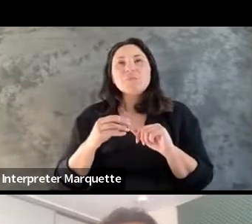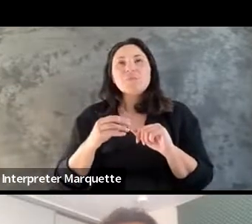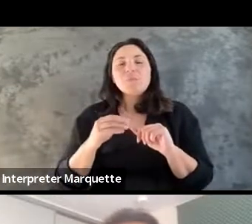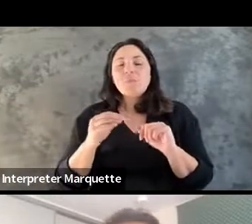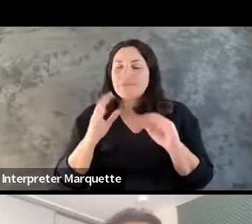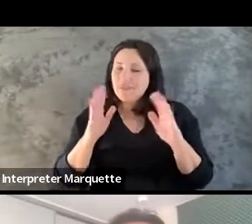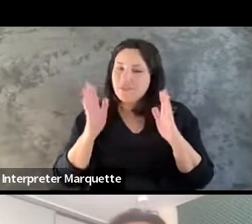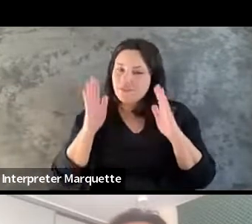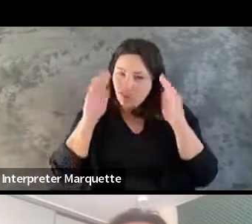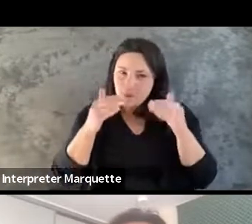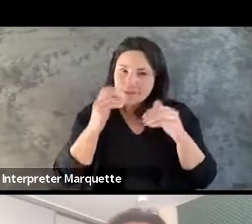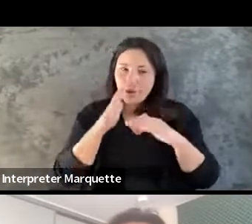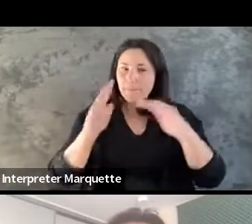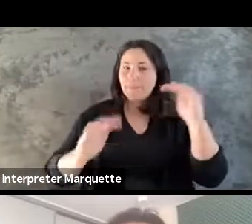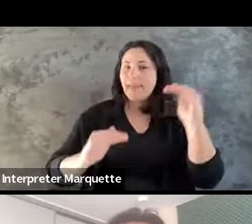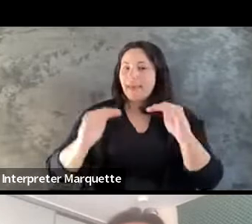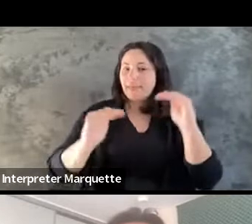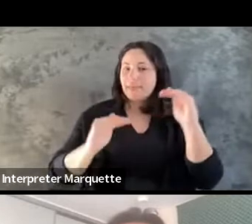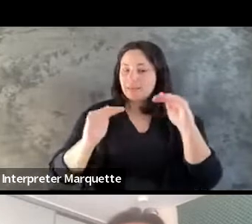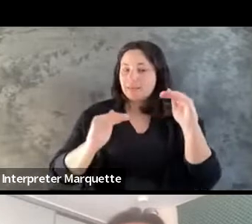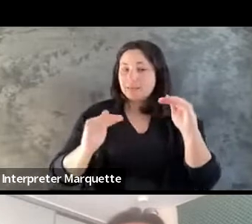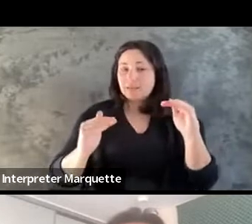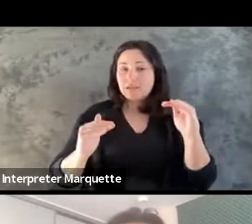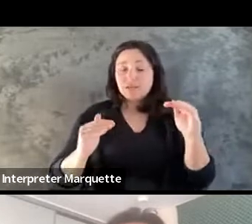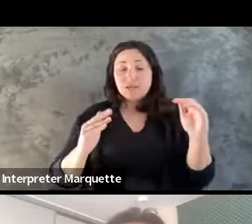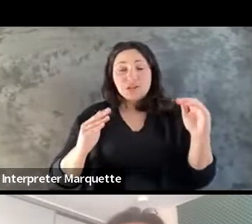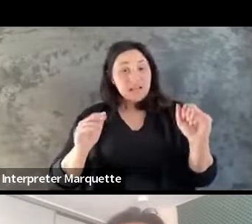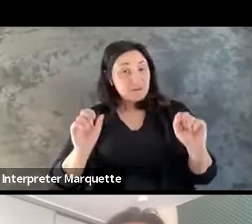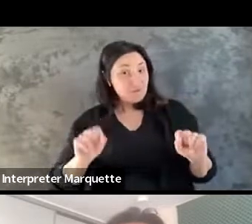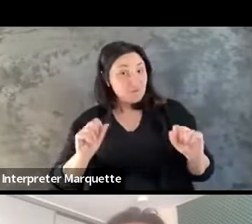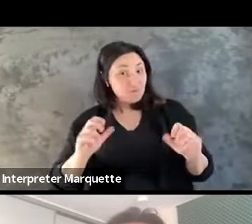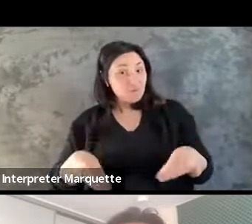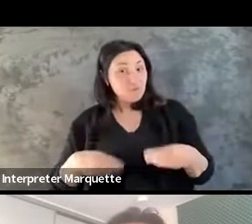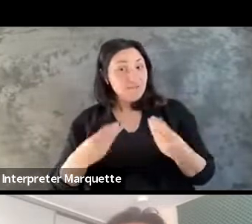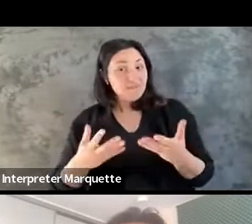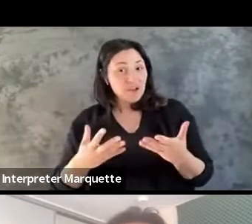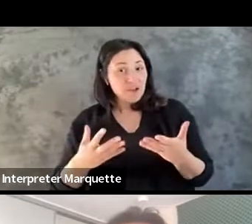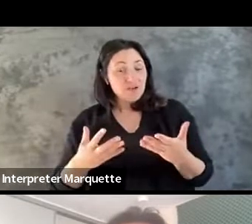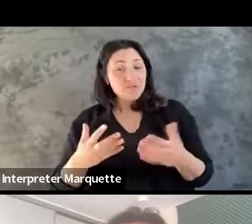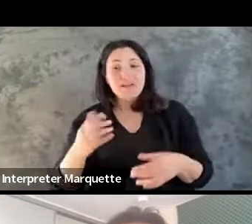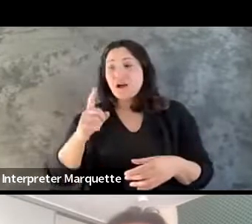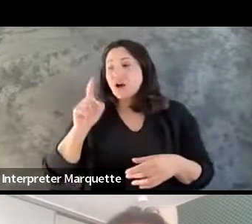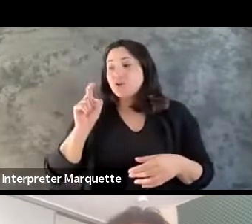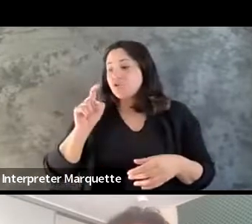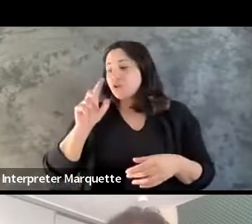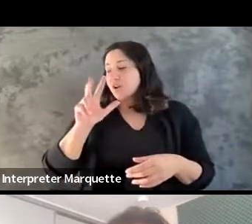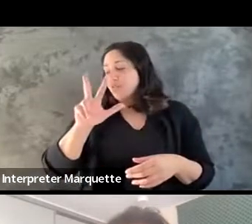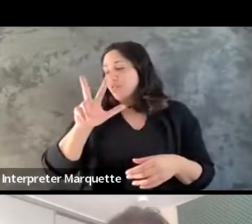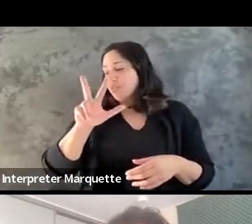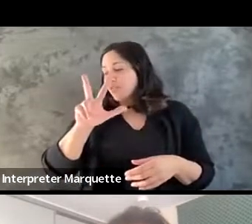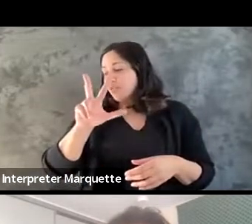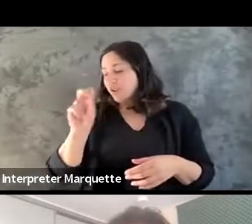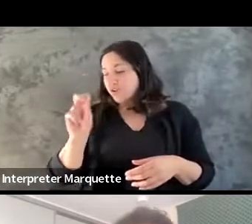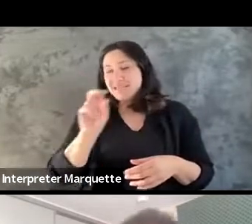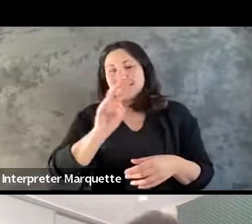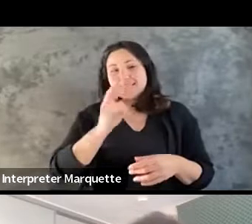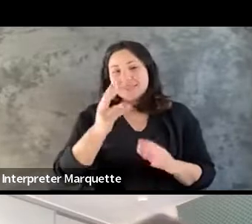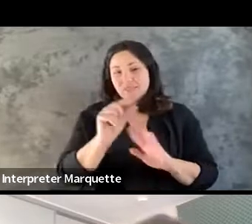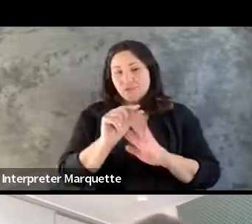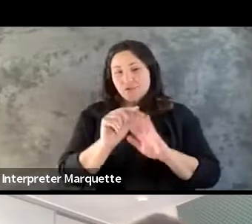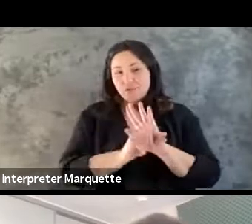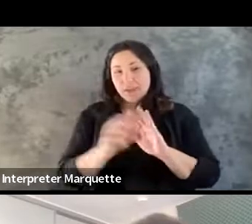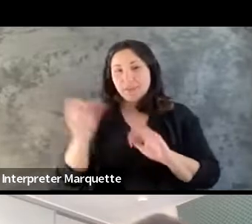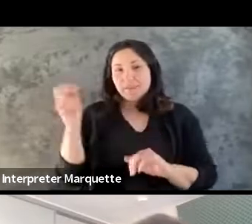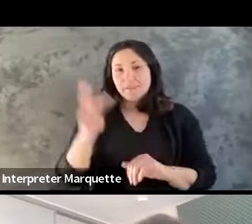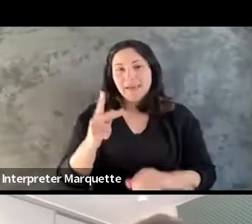And for us as a community to be able to provide that for our students, we had 130 of our 7th graders just returned from